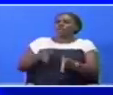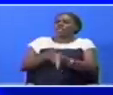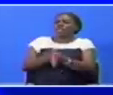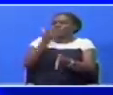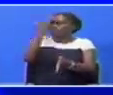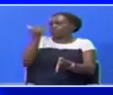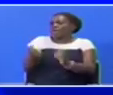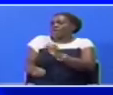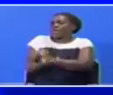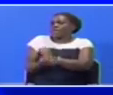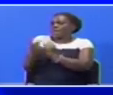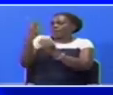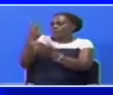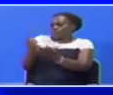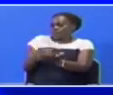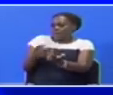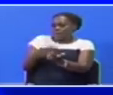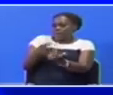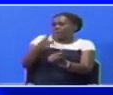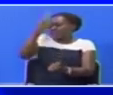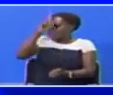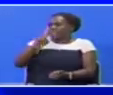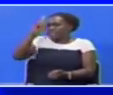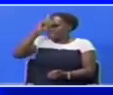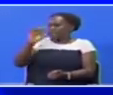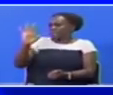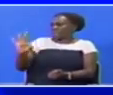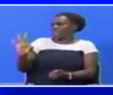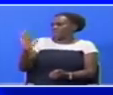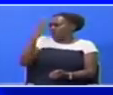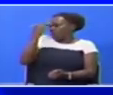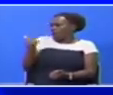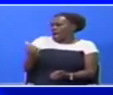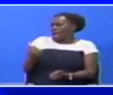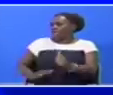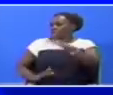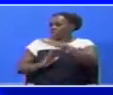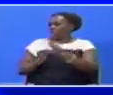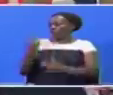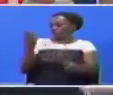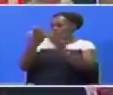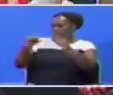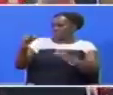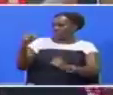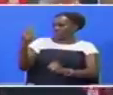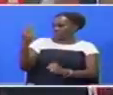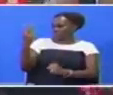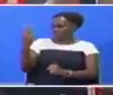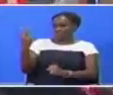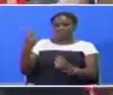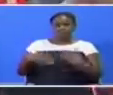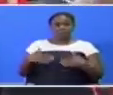And he also explains why vote tallying is such a critical matter for the two top presidential contenders.